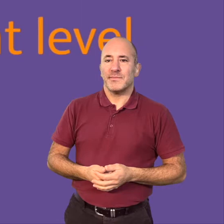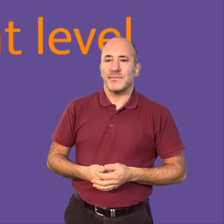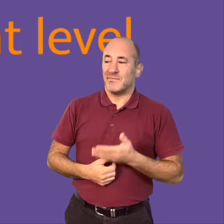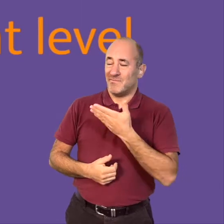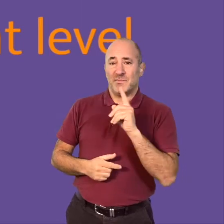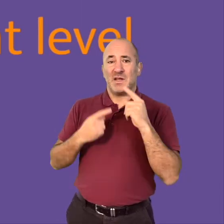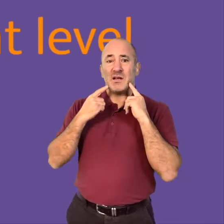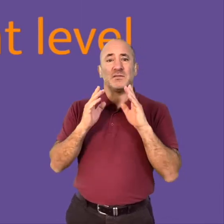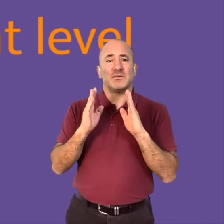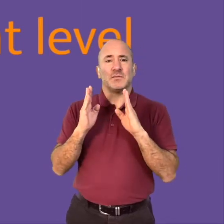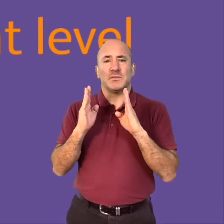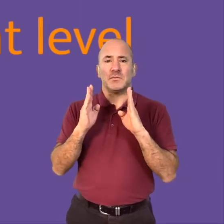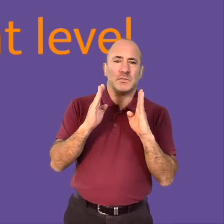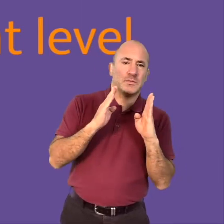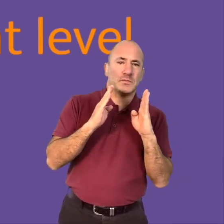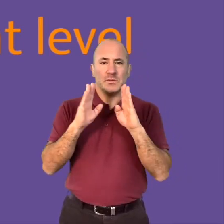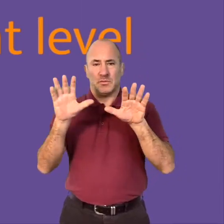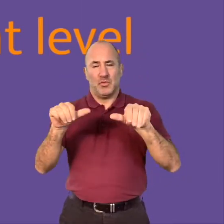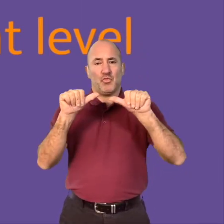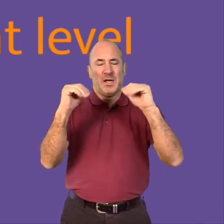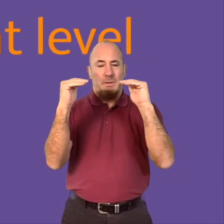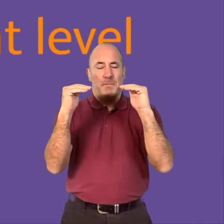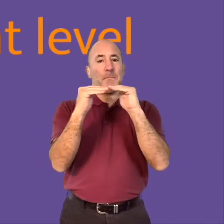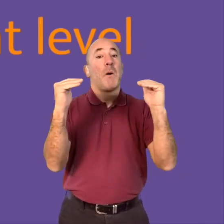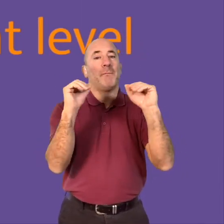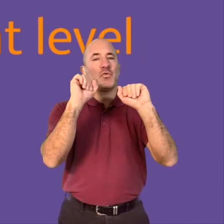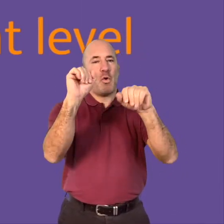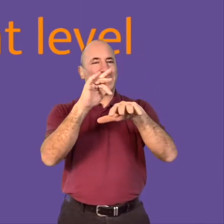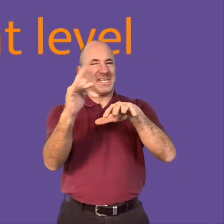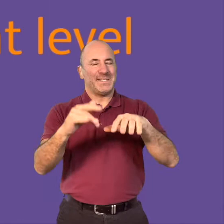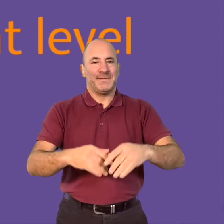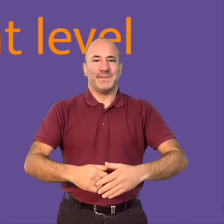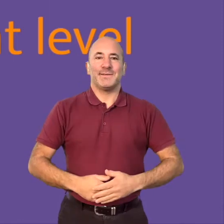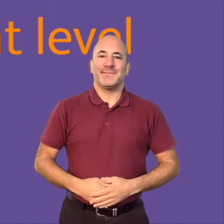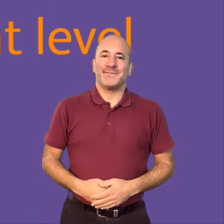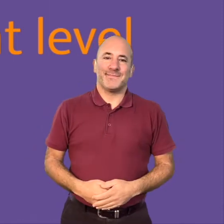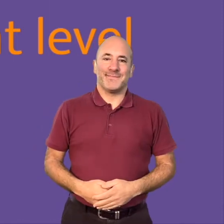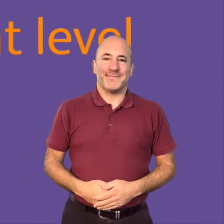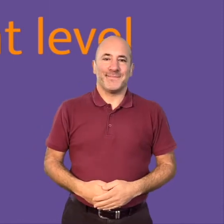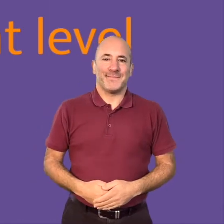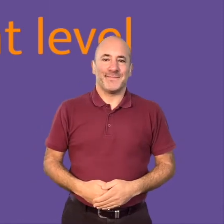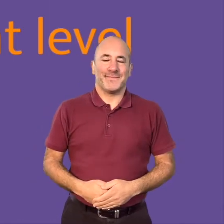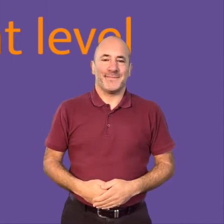Move your head and set the sensitivity to the right level in Body Synth.